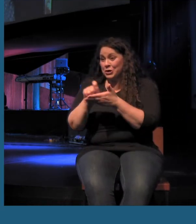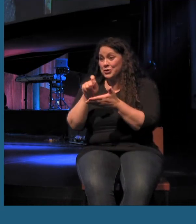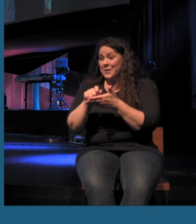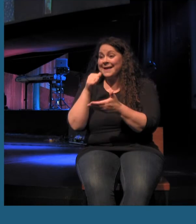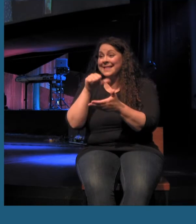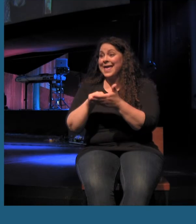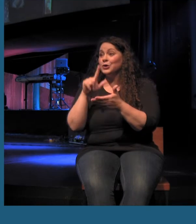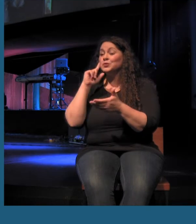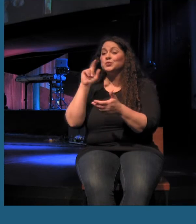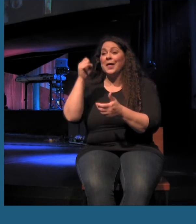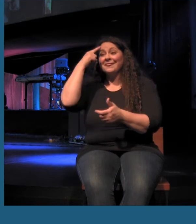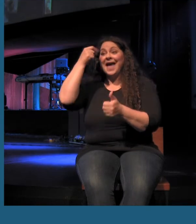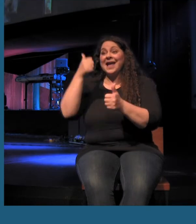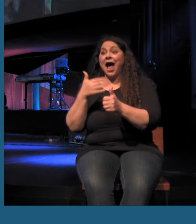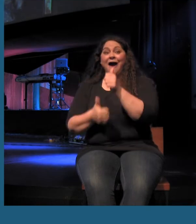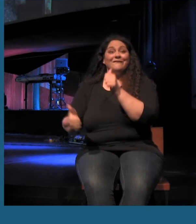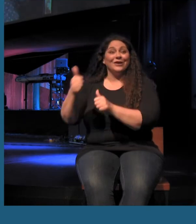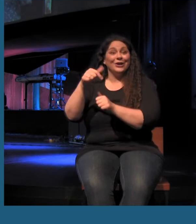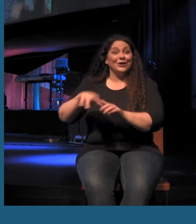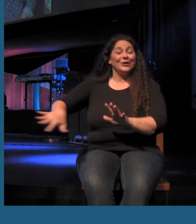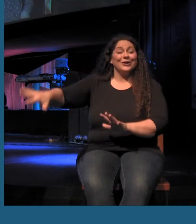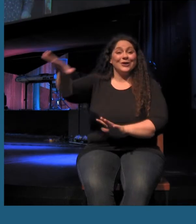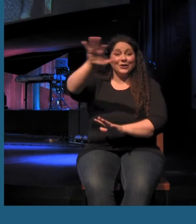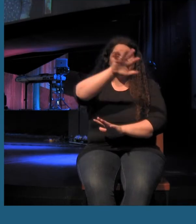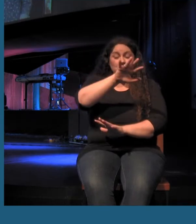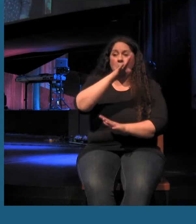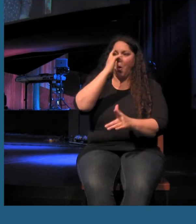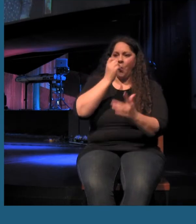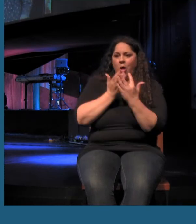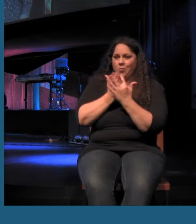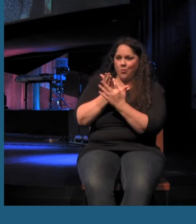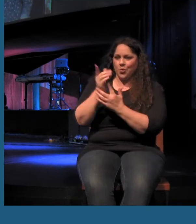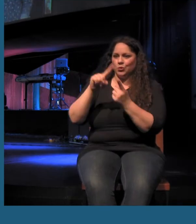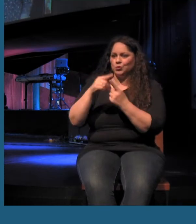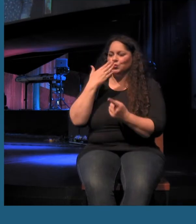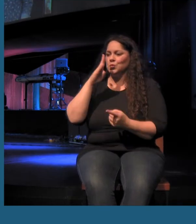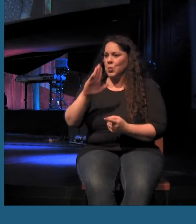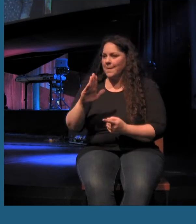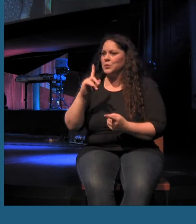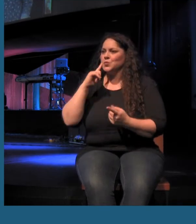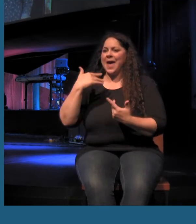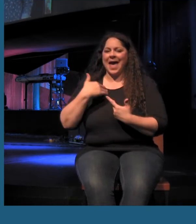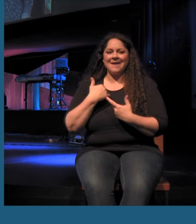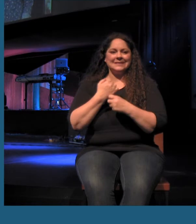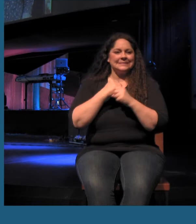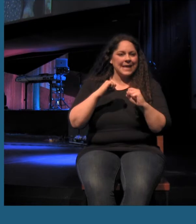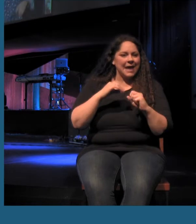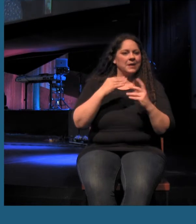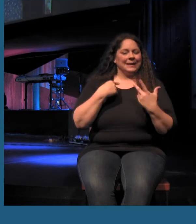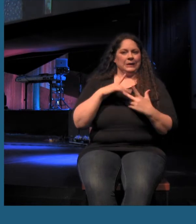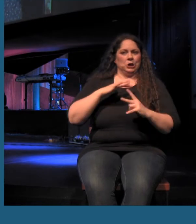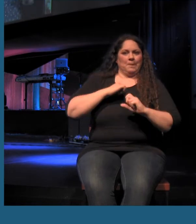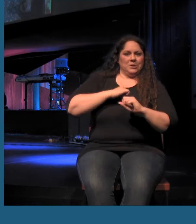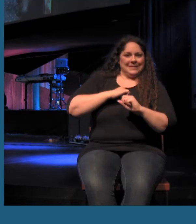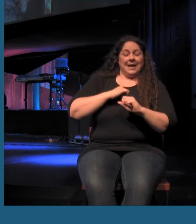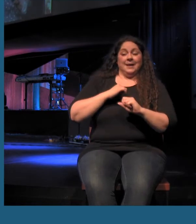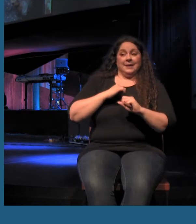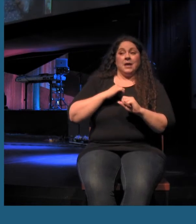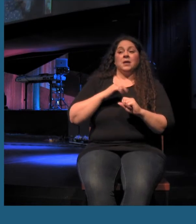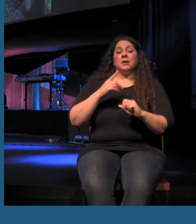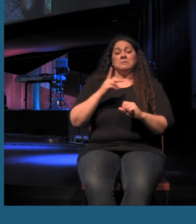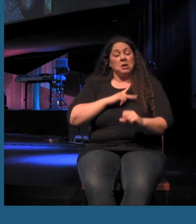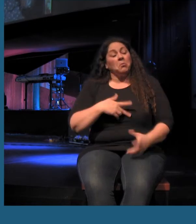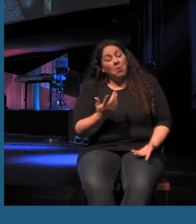governors around so that as we travel through, we will find safety and protection? The king's like, okay. Nehemiah's like,